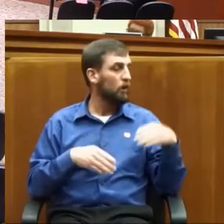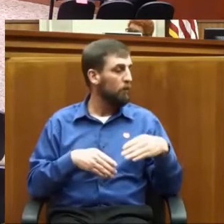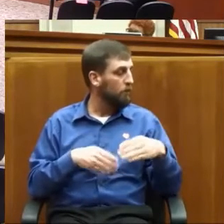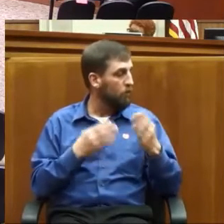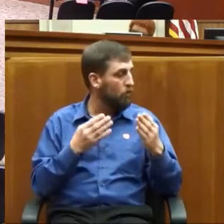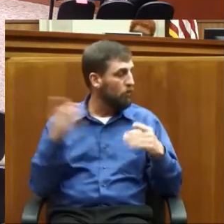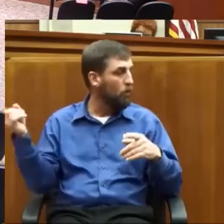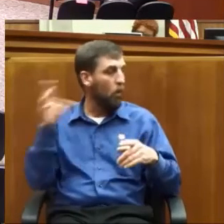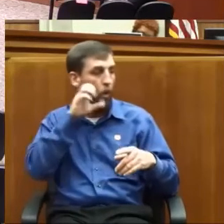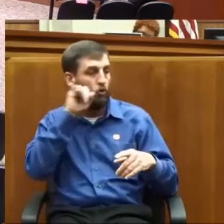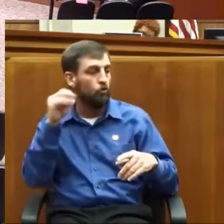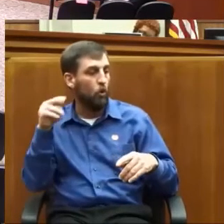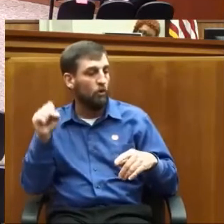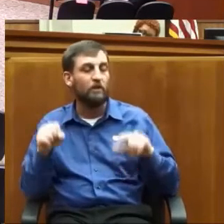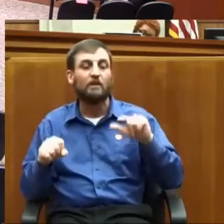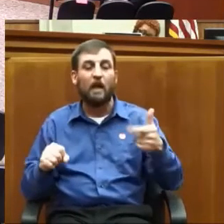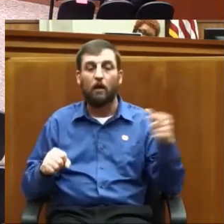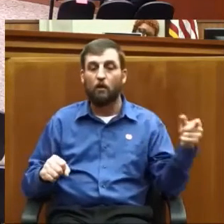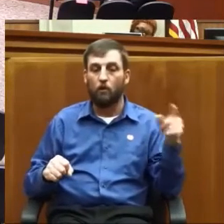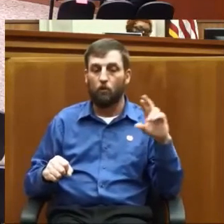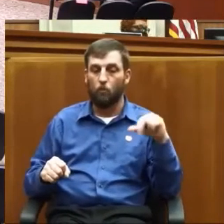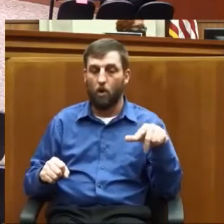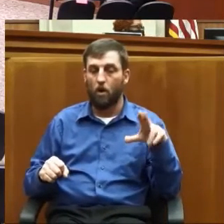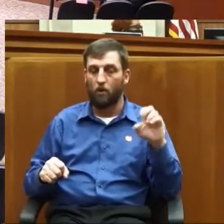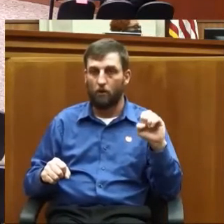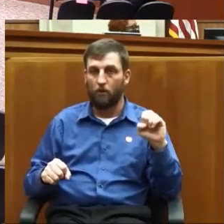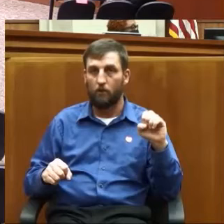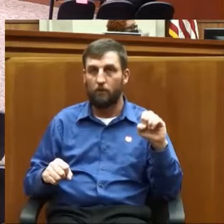The motion is made by Ms. Orange-Jones, seconded by Mr. Rock.